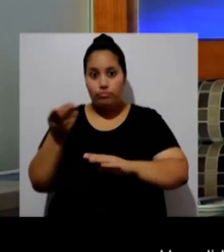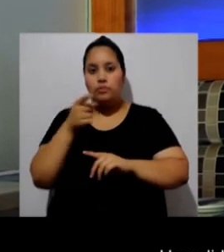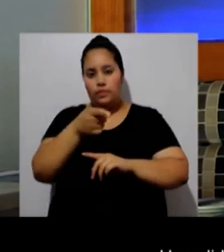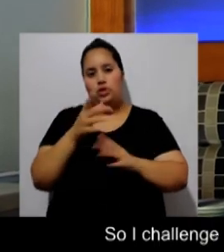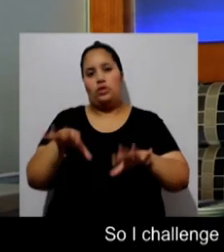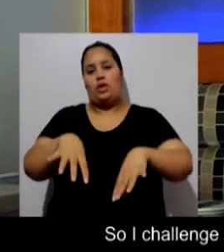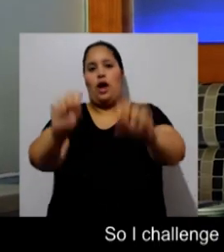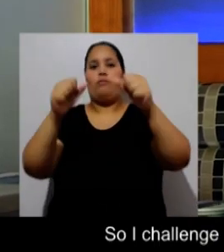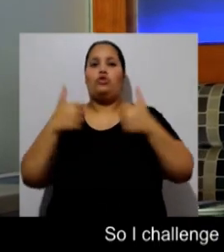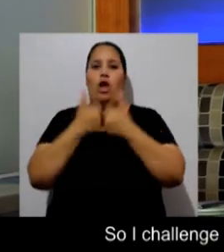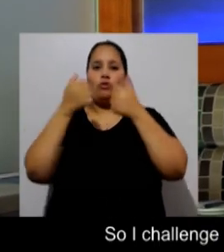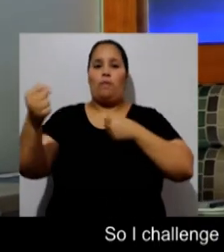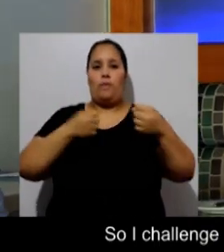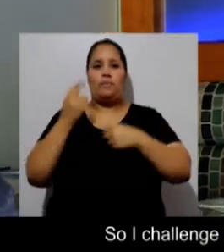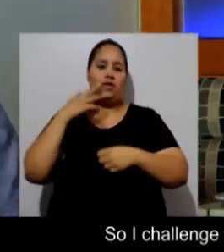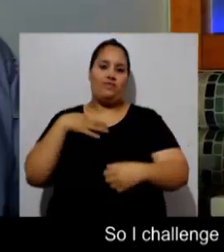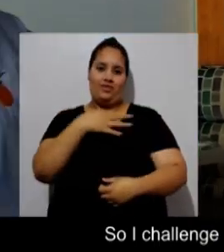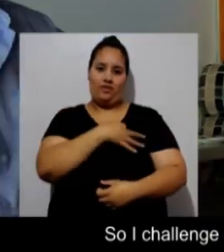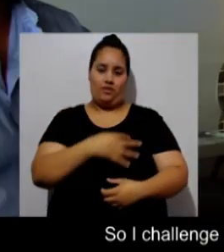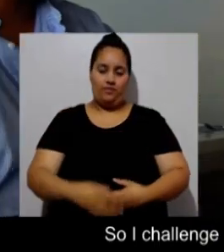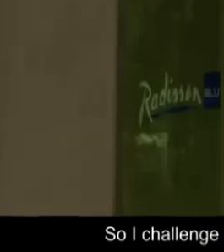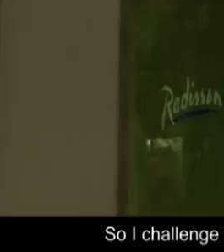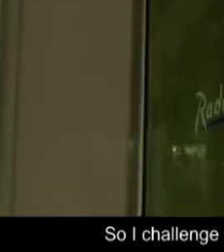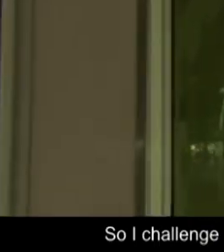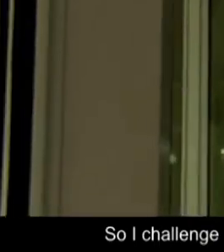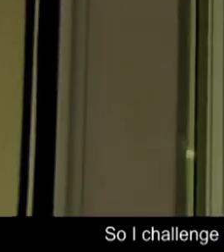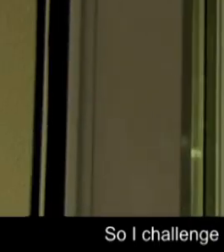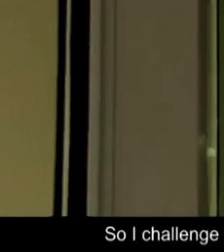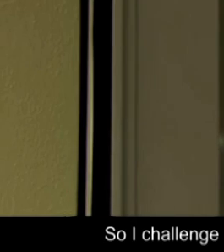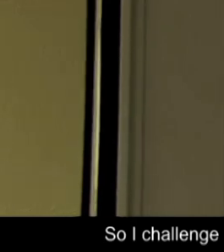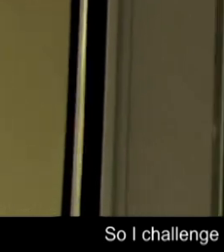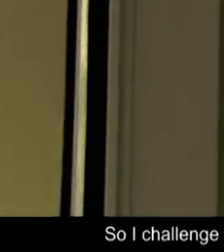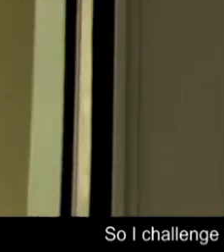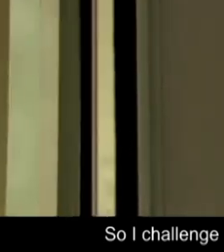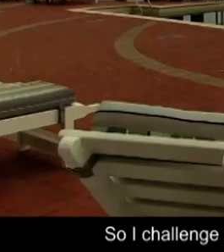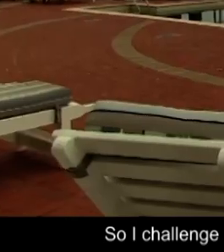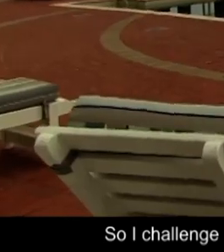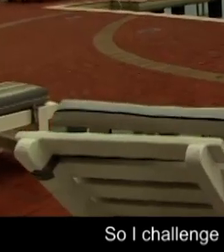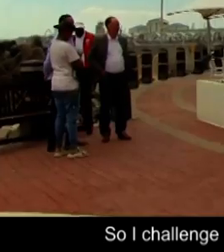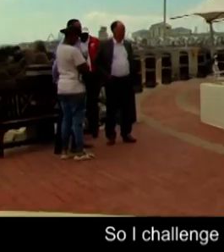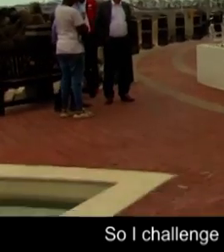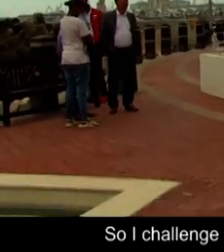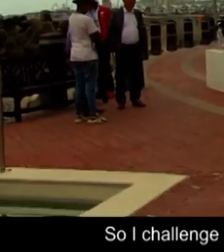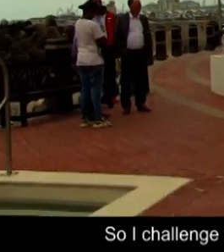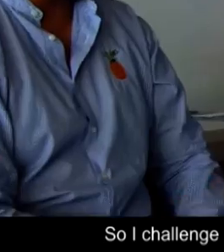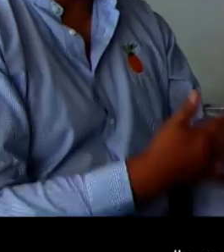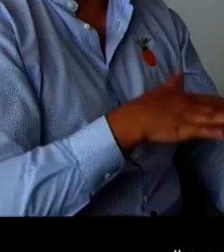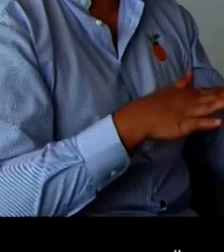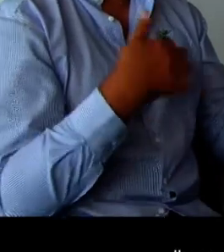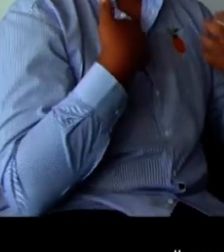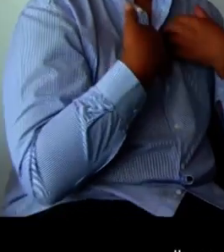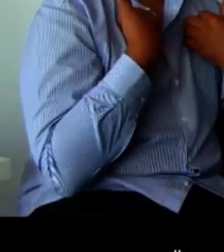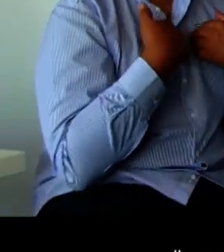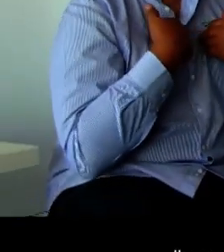Radisson do it? So, I challenge every hotel out there to take up the challenge to employ Deaf staff.